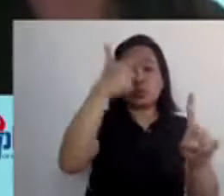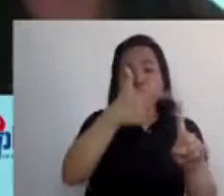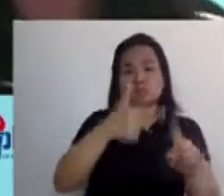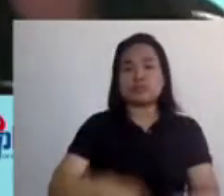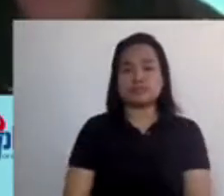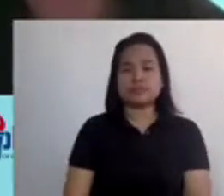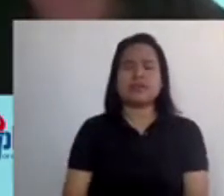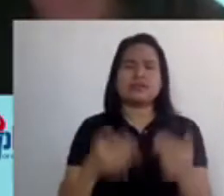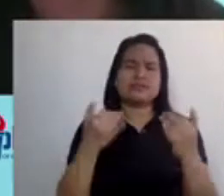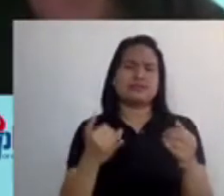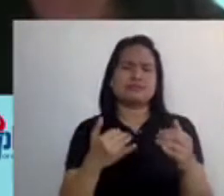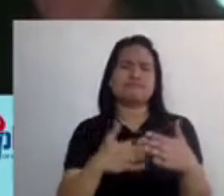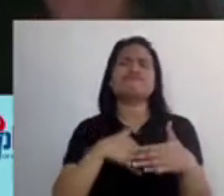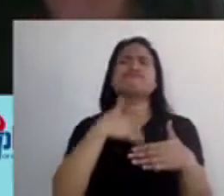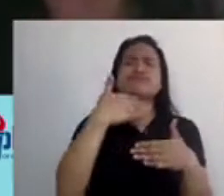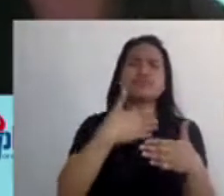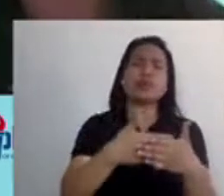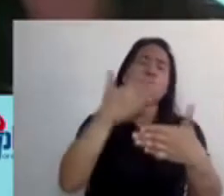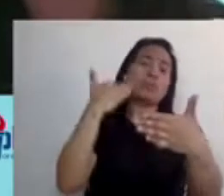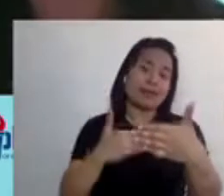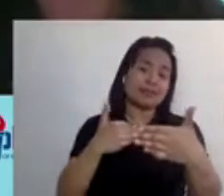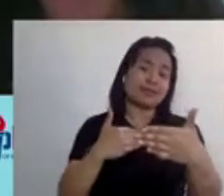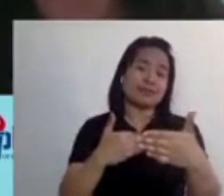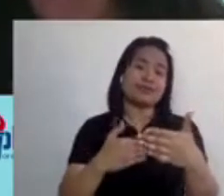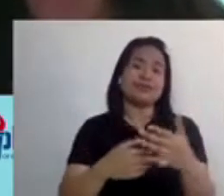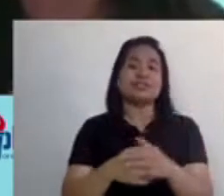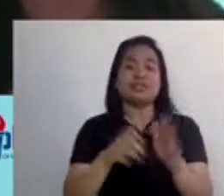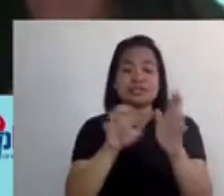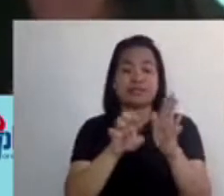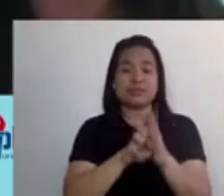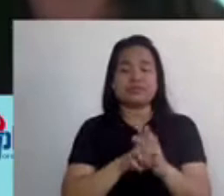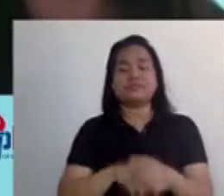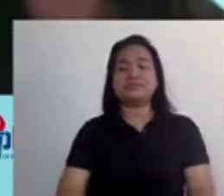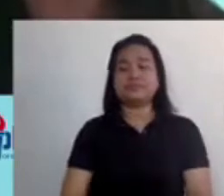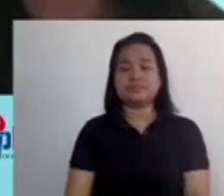example, indicator 1, apply knowledge of content within and across curriculum